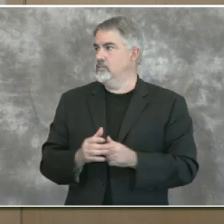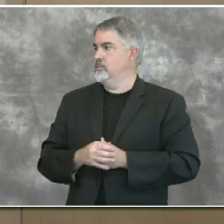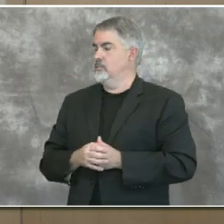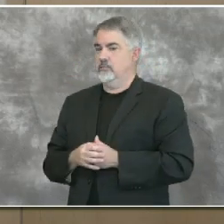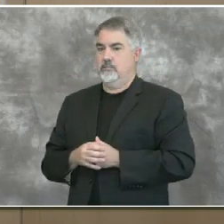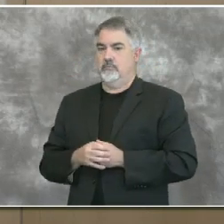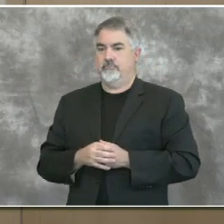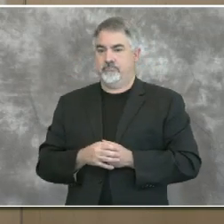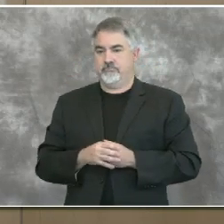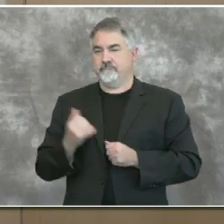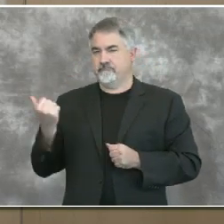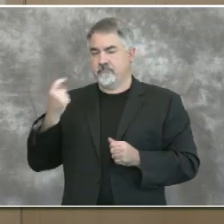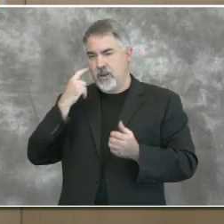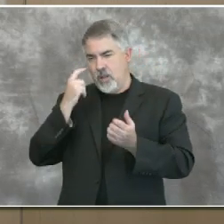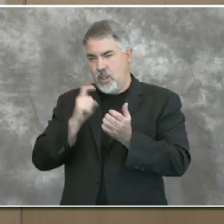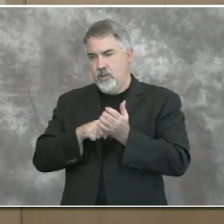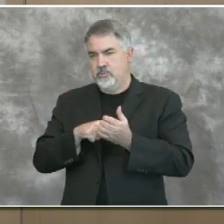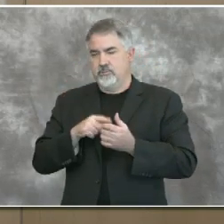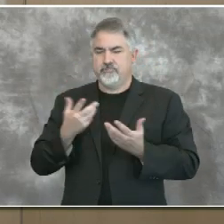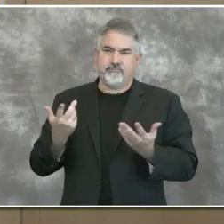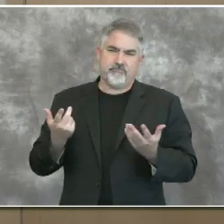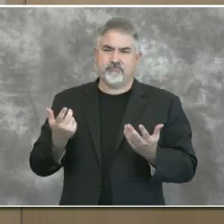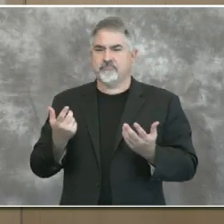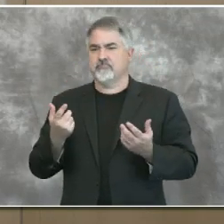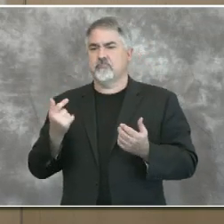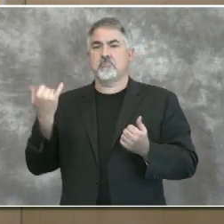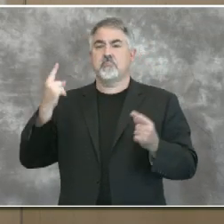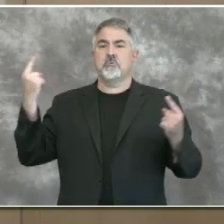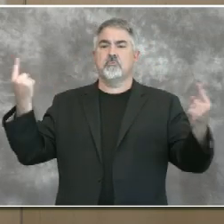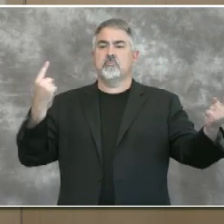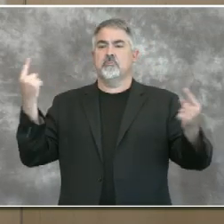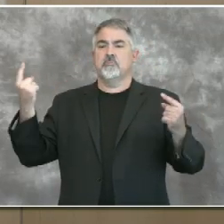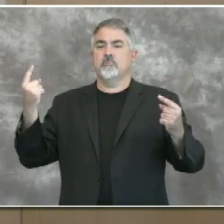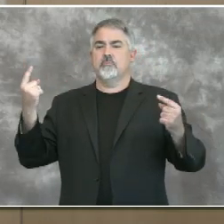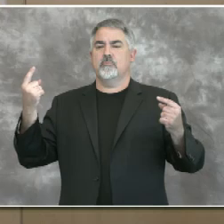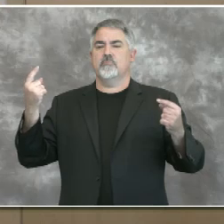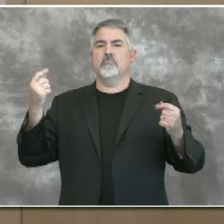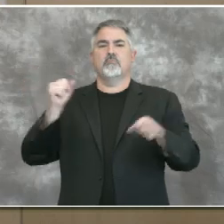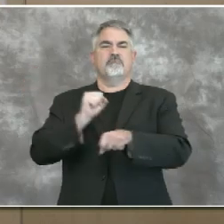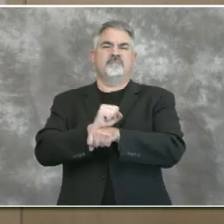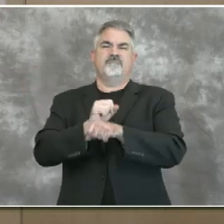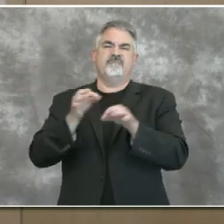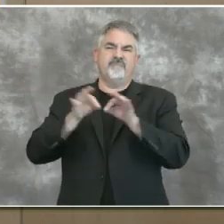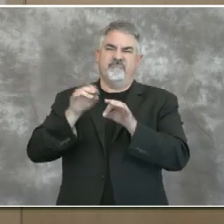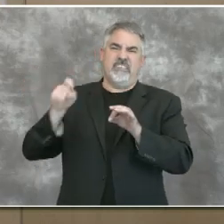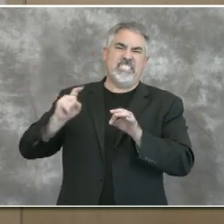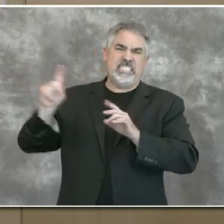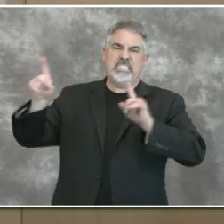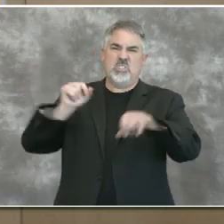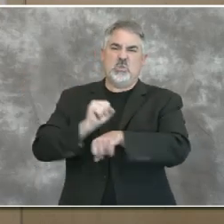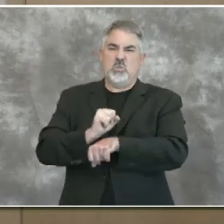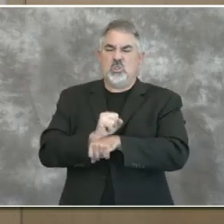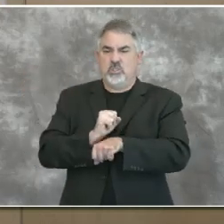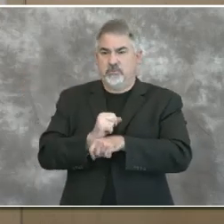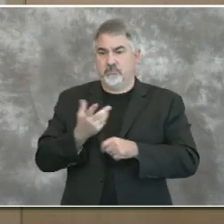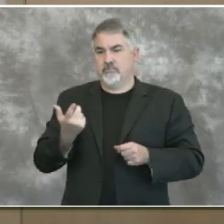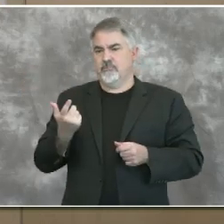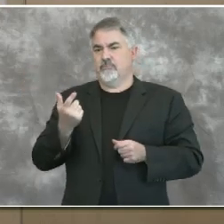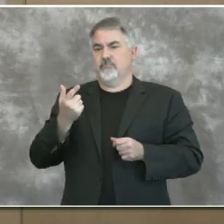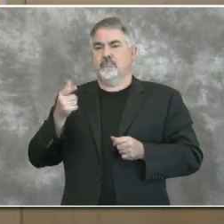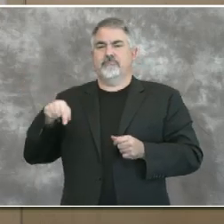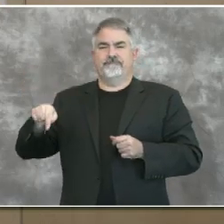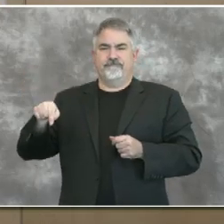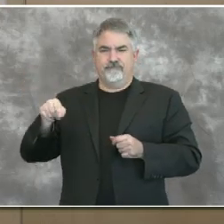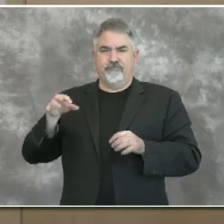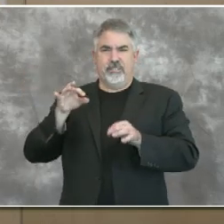they're going out to conduct essential services for themselves, or if they are an essential worker,